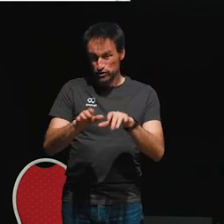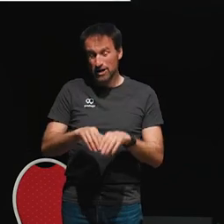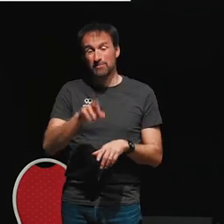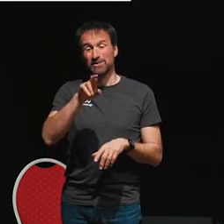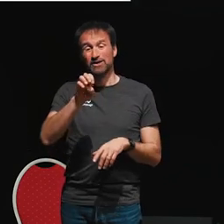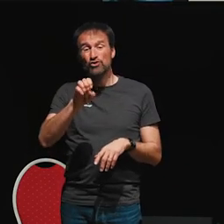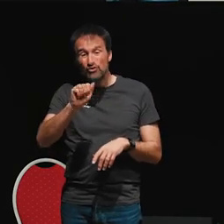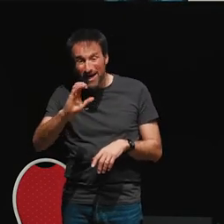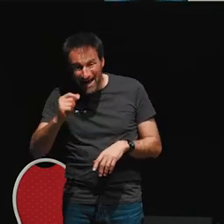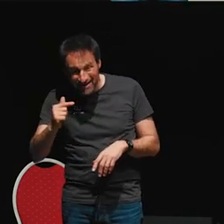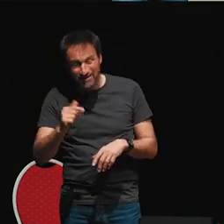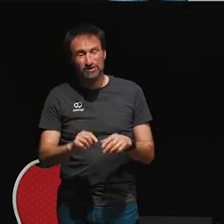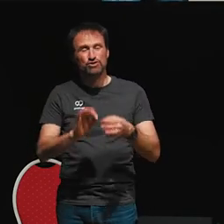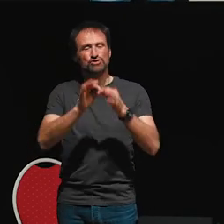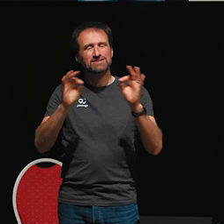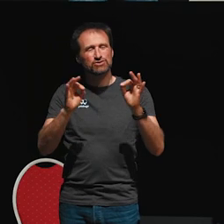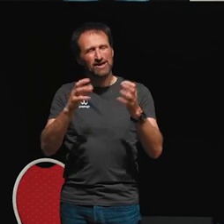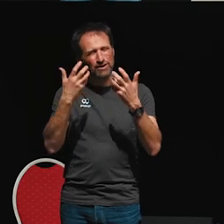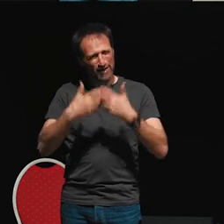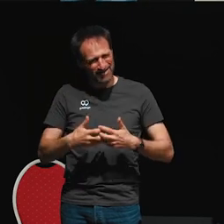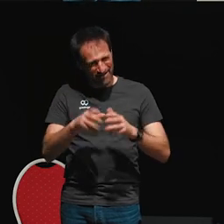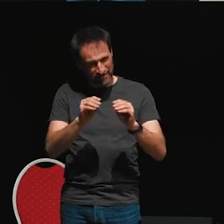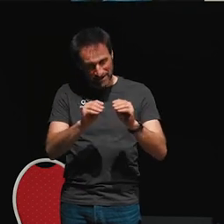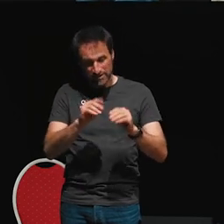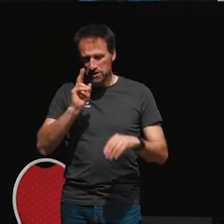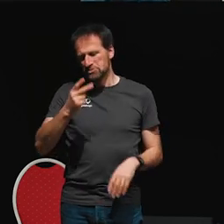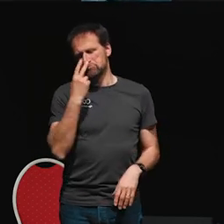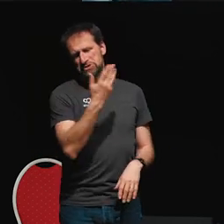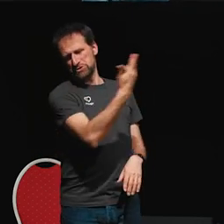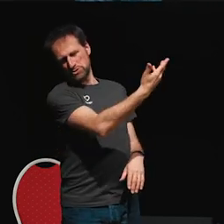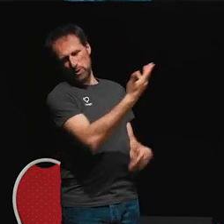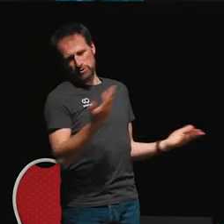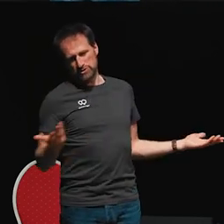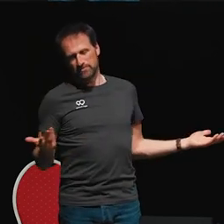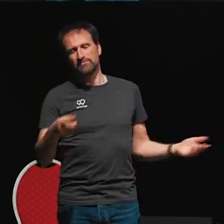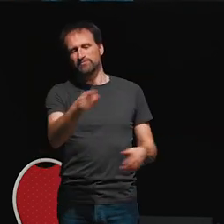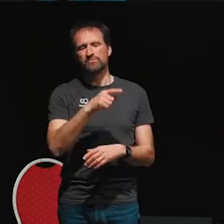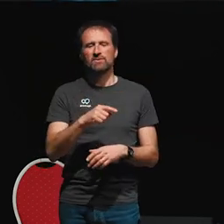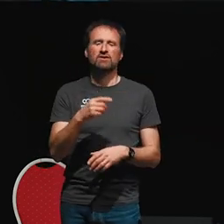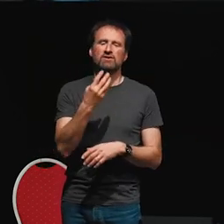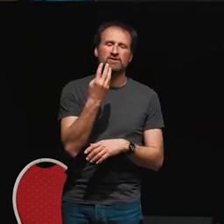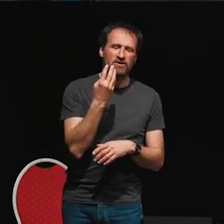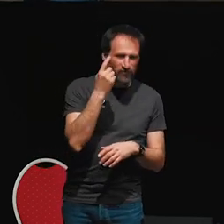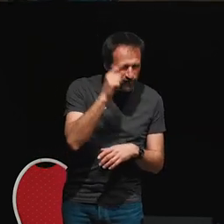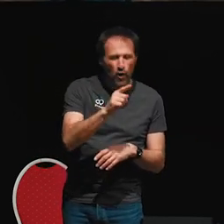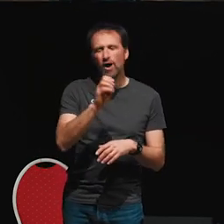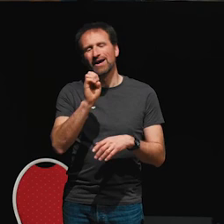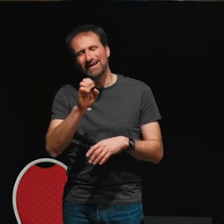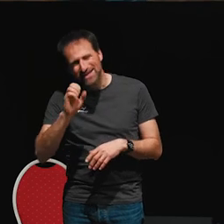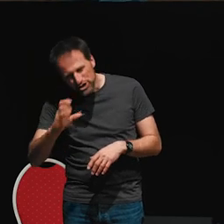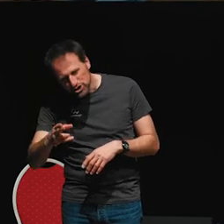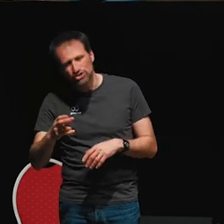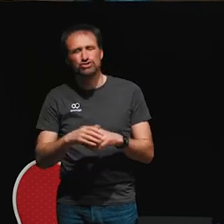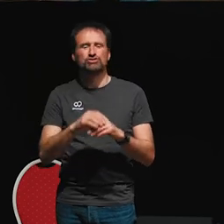string renderer, it might look like this, right? You have some sort of compilation, you'd say, for each chunk, and then for each module inside each